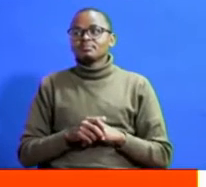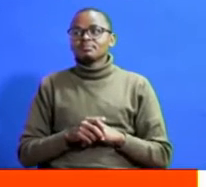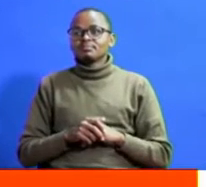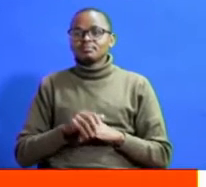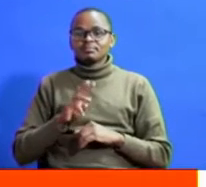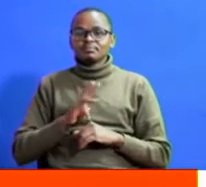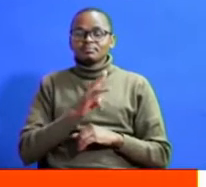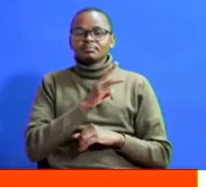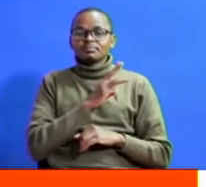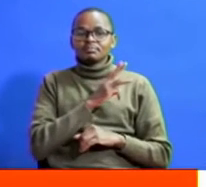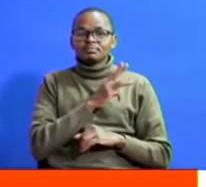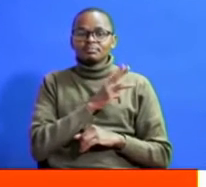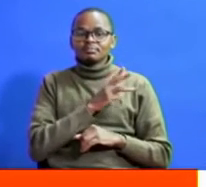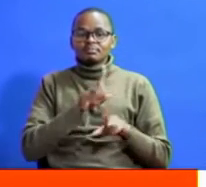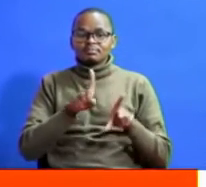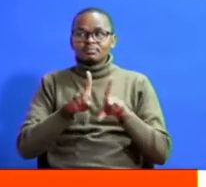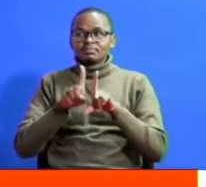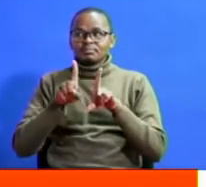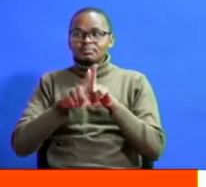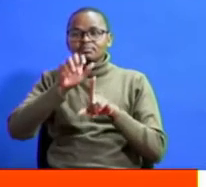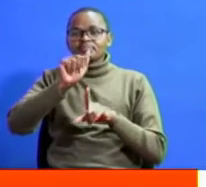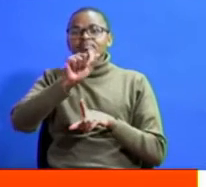we as the Azimio